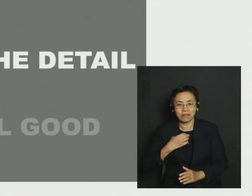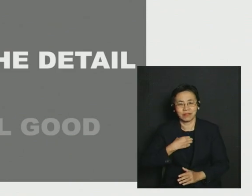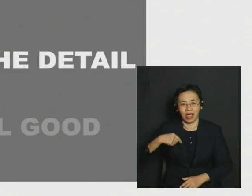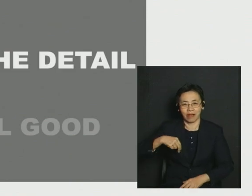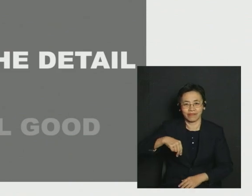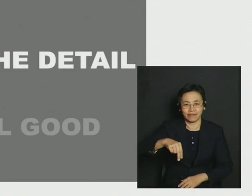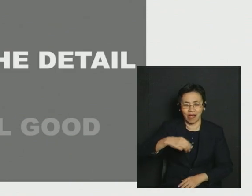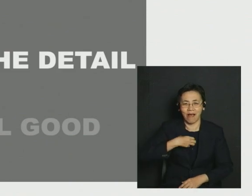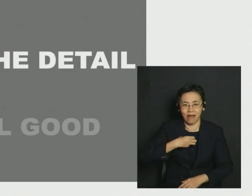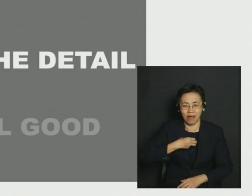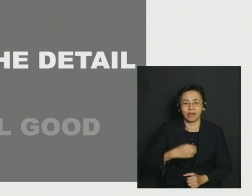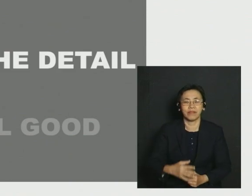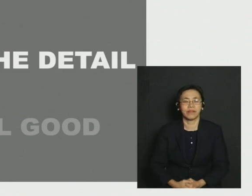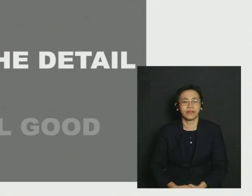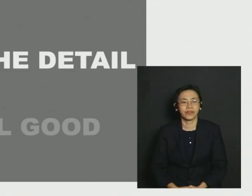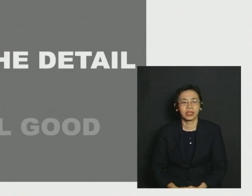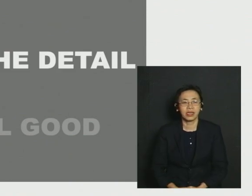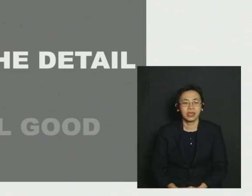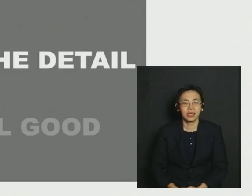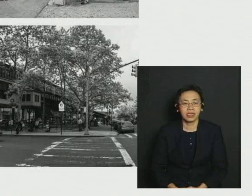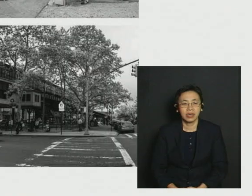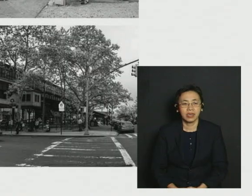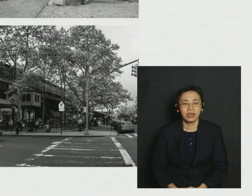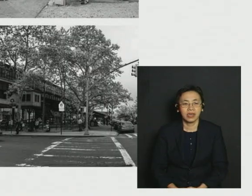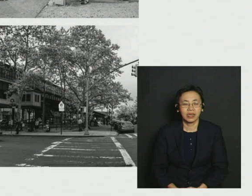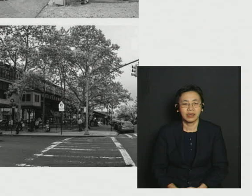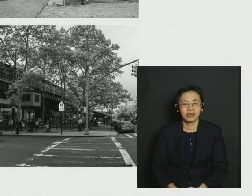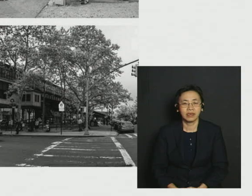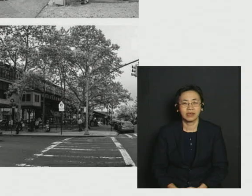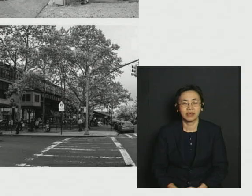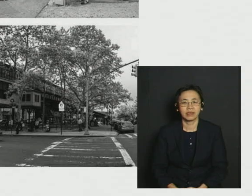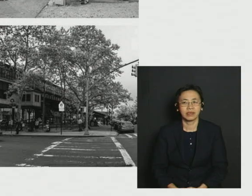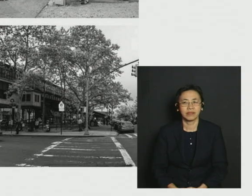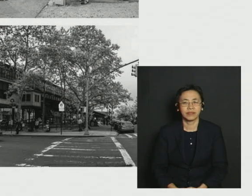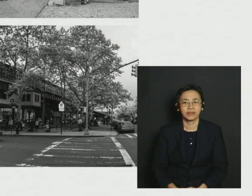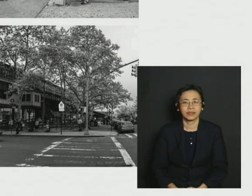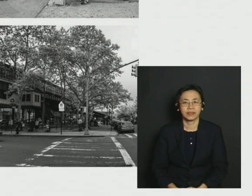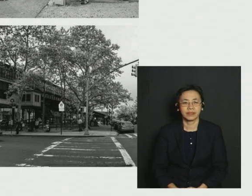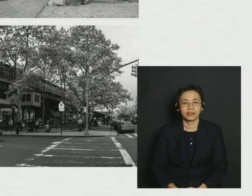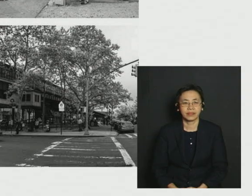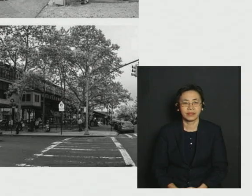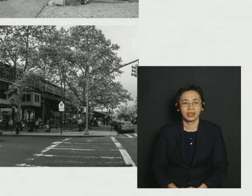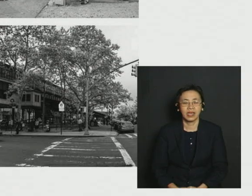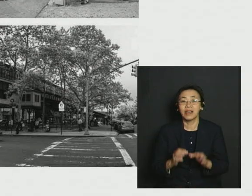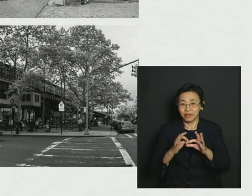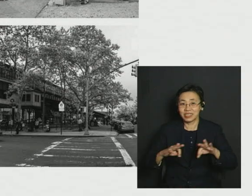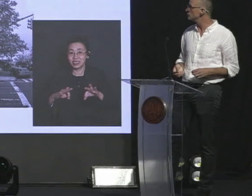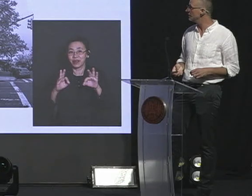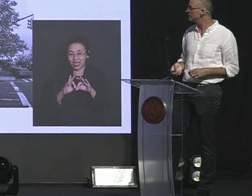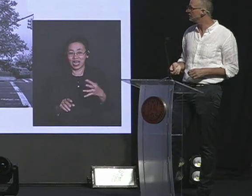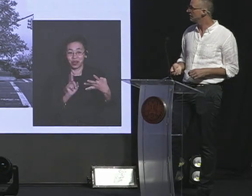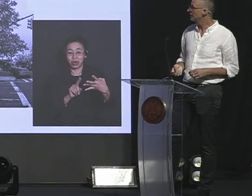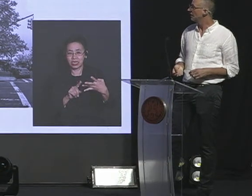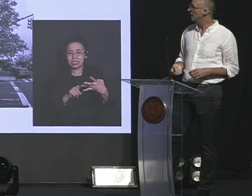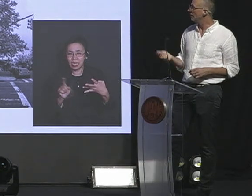Detail is key. You know, even though we often, as urban designers, planners, we think we kind of zoom out, it's also important to zoom